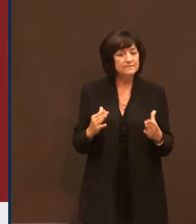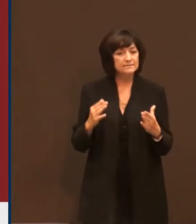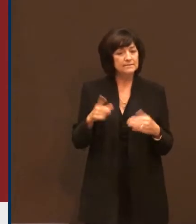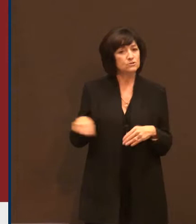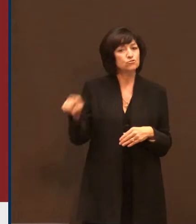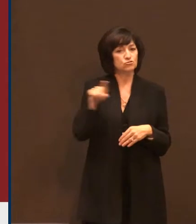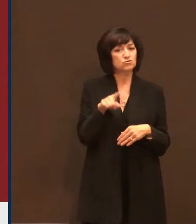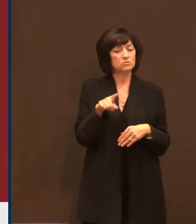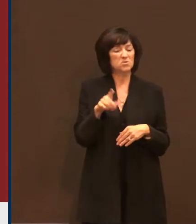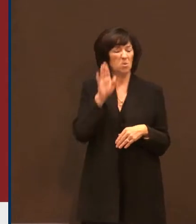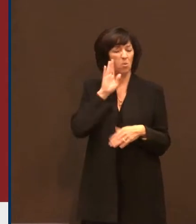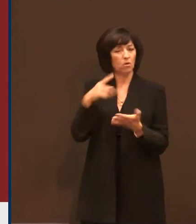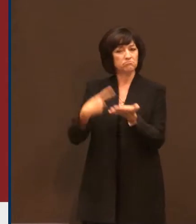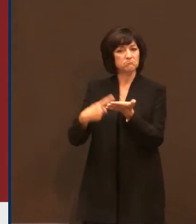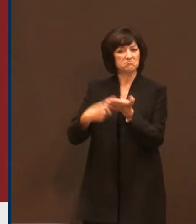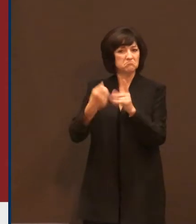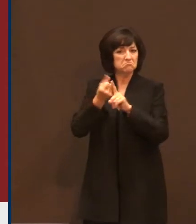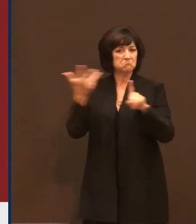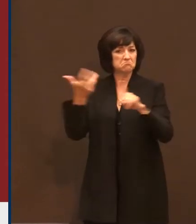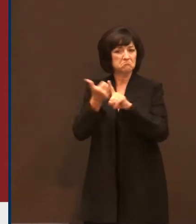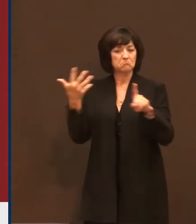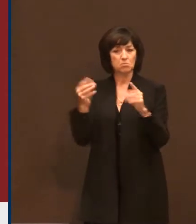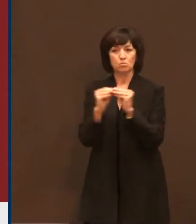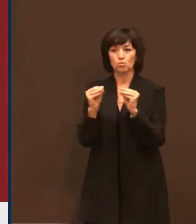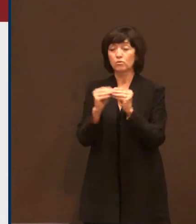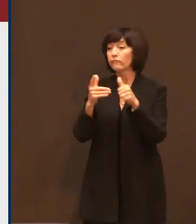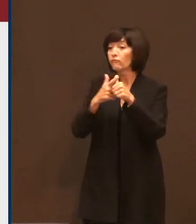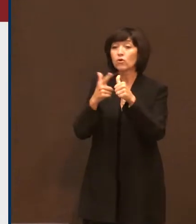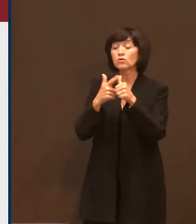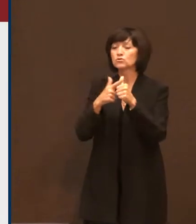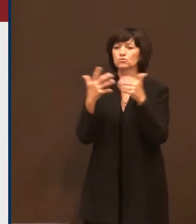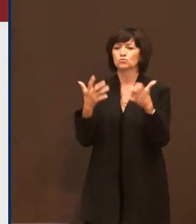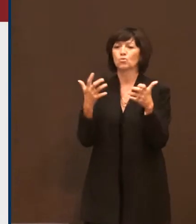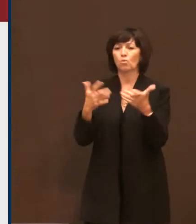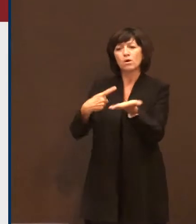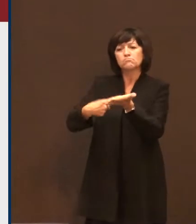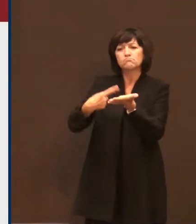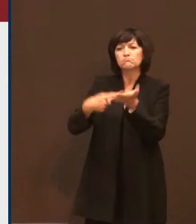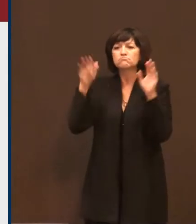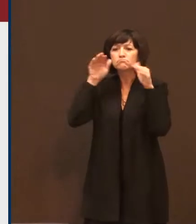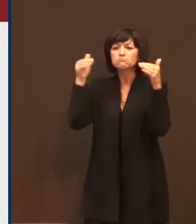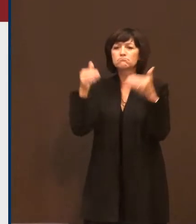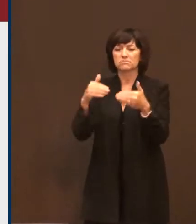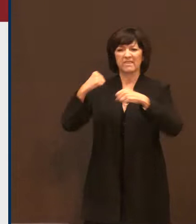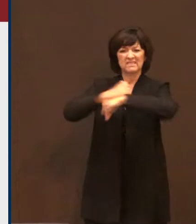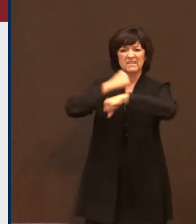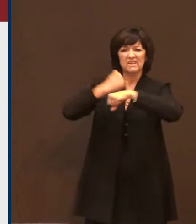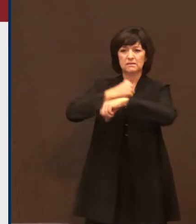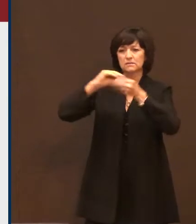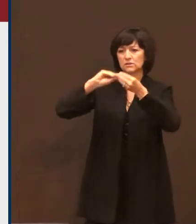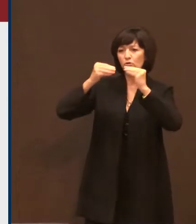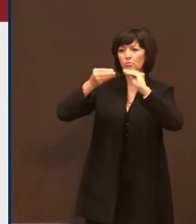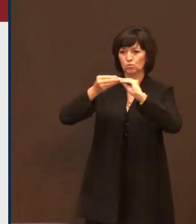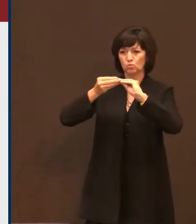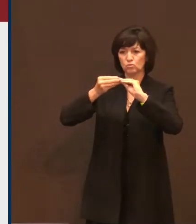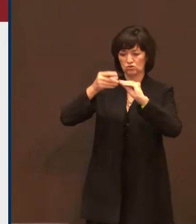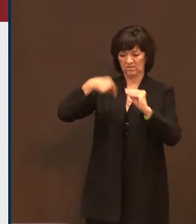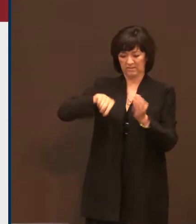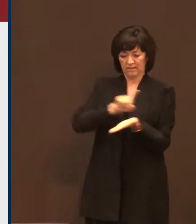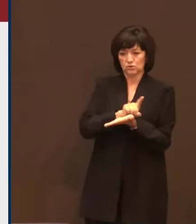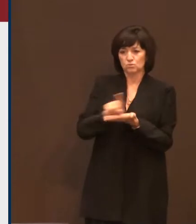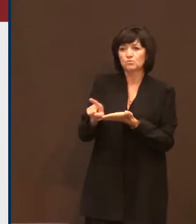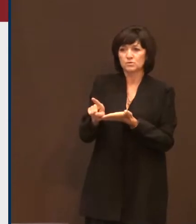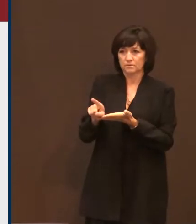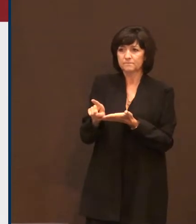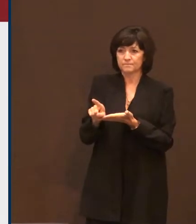objective. We'll talk about that in a minute. So first, let's look at the data for today and this week. In total, we've